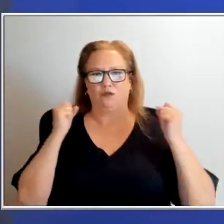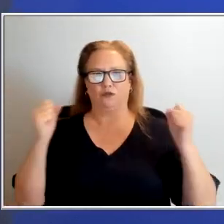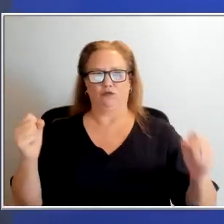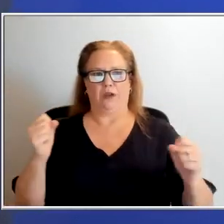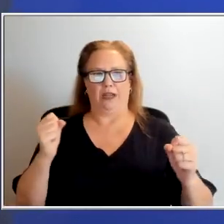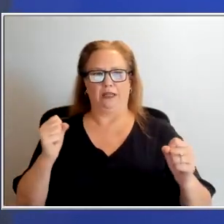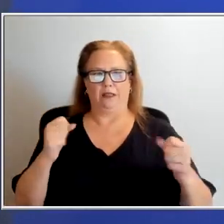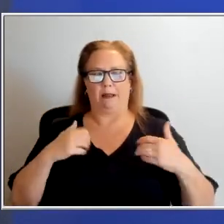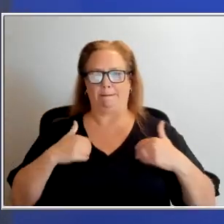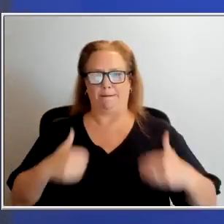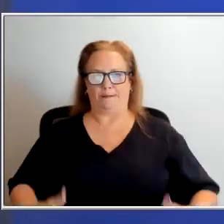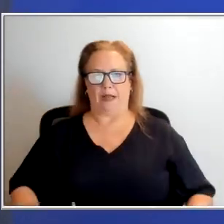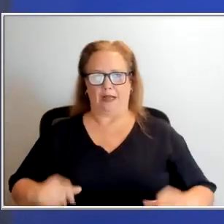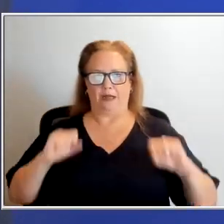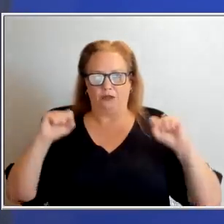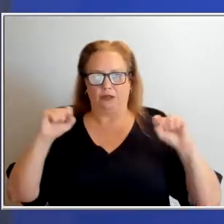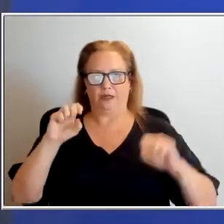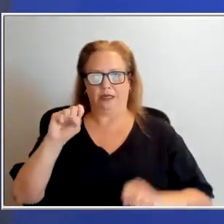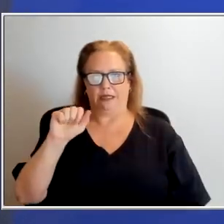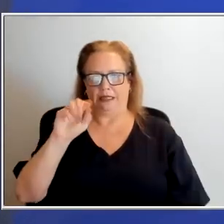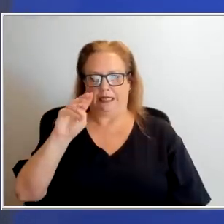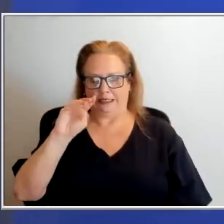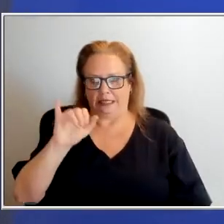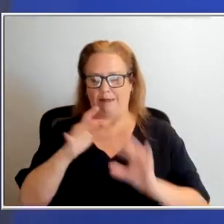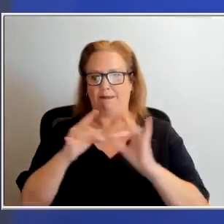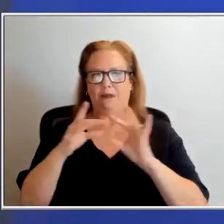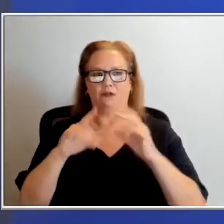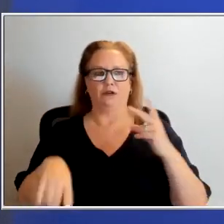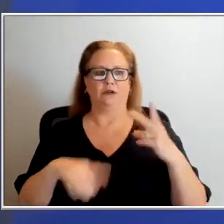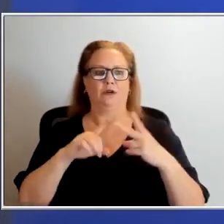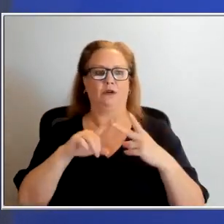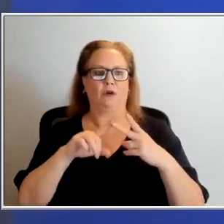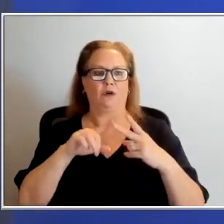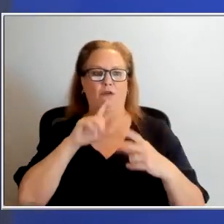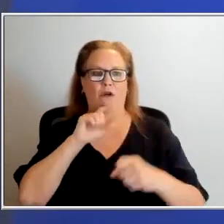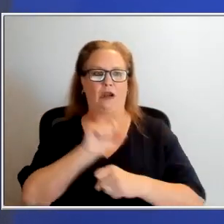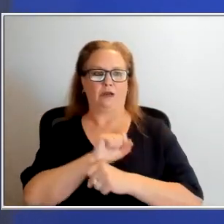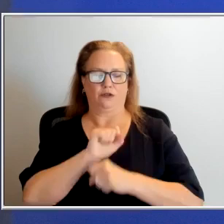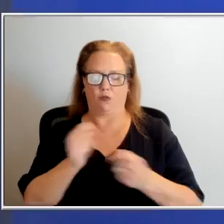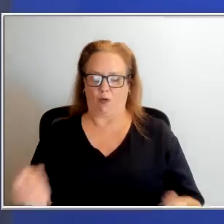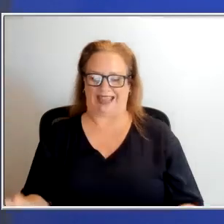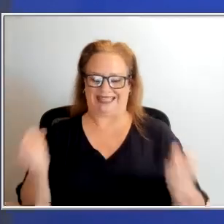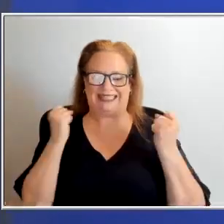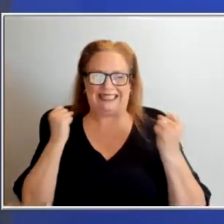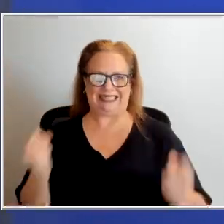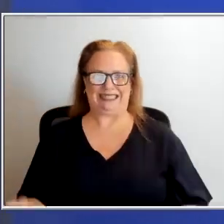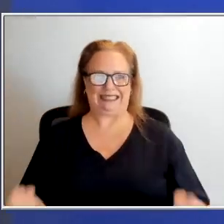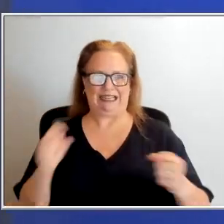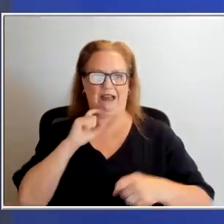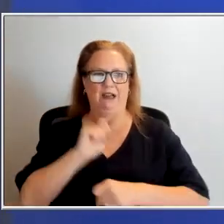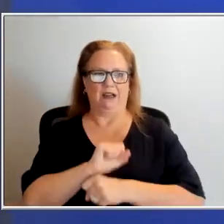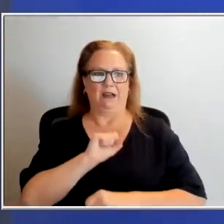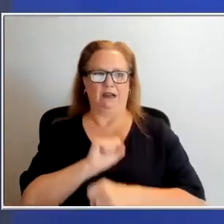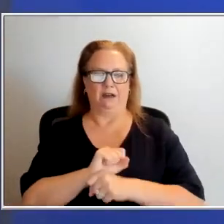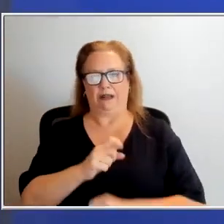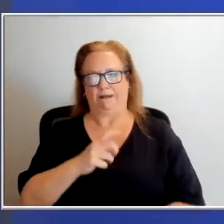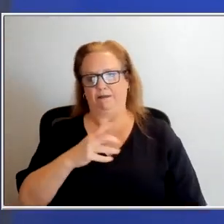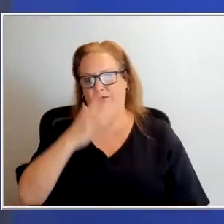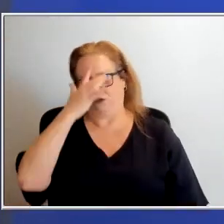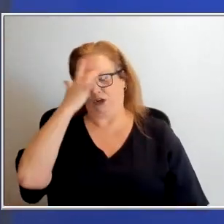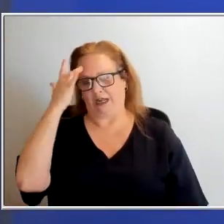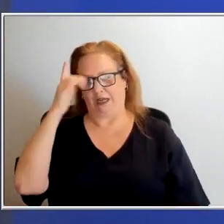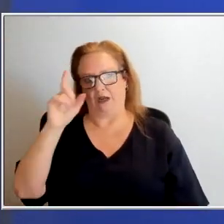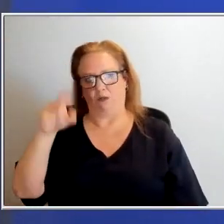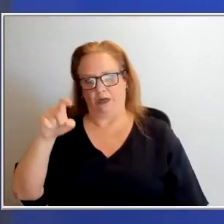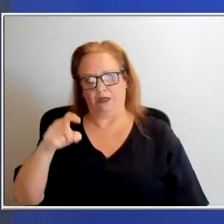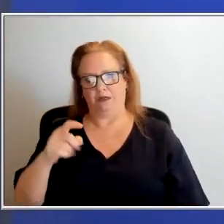body exercises like Sammy pointed out, or whether that's actually true weightlifting, is neglected. And we need to do a